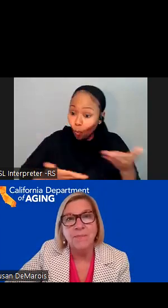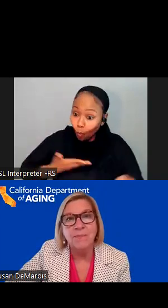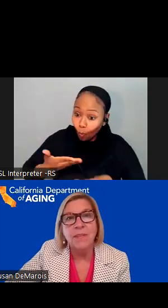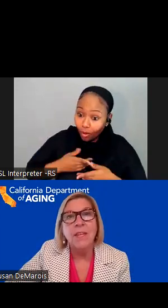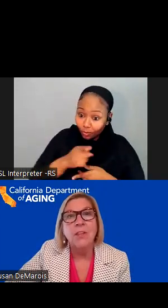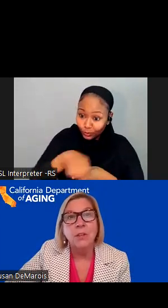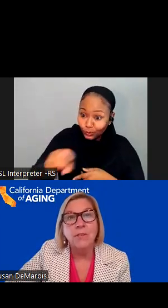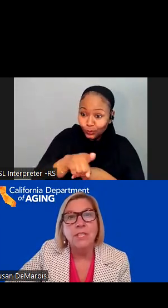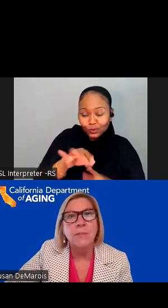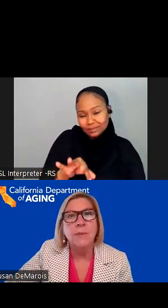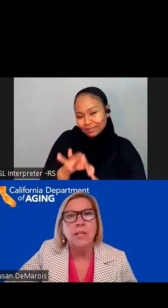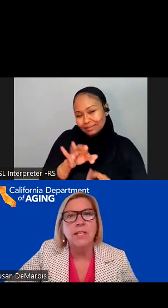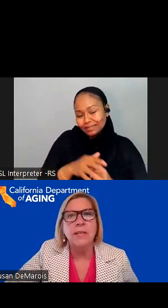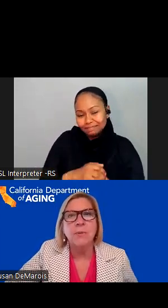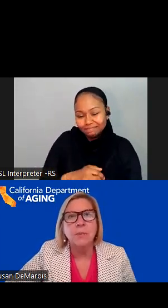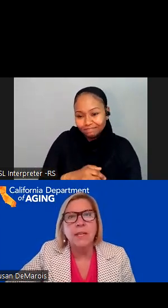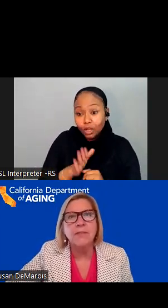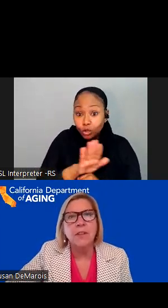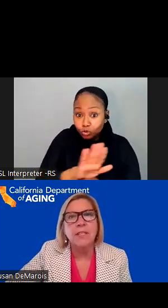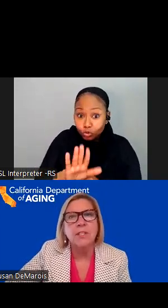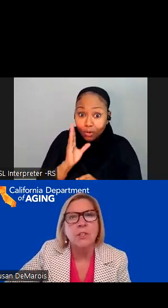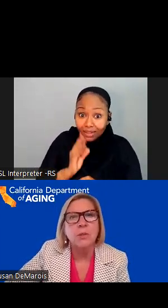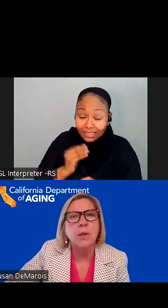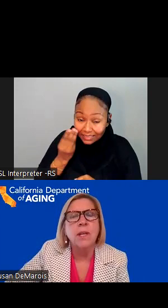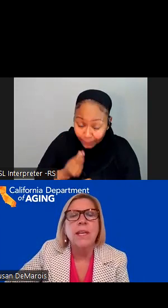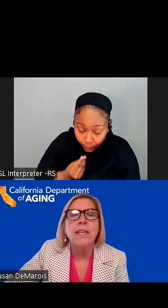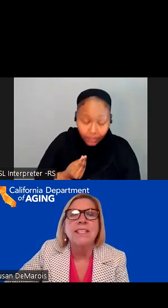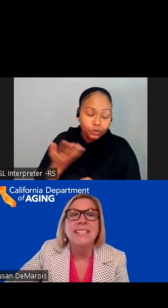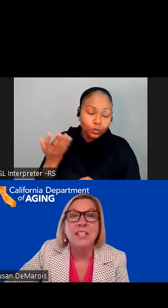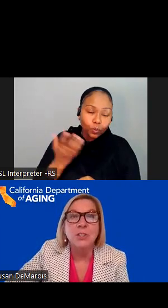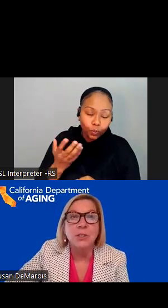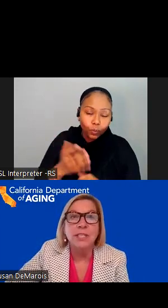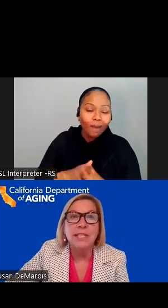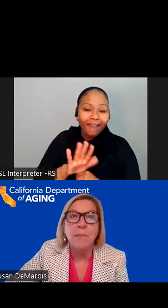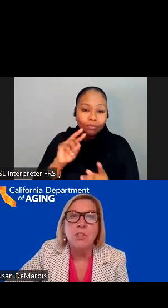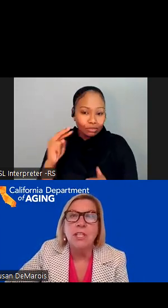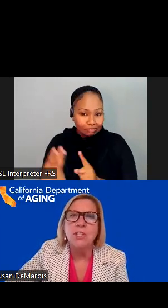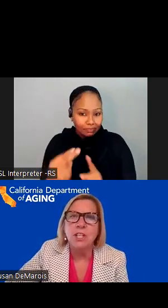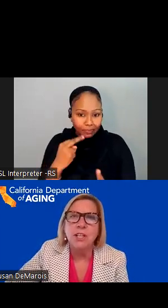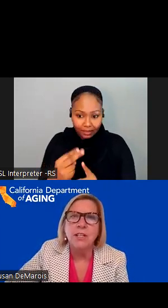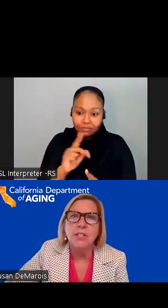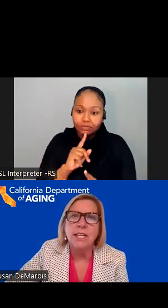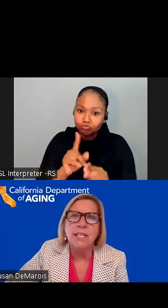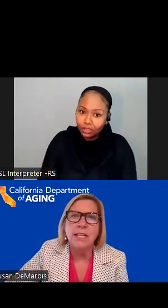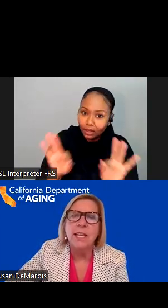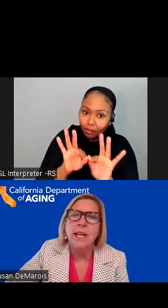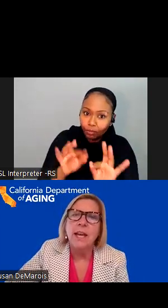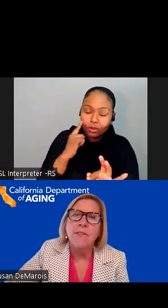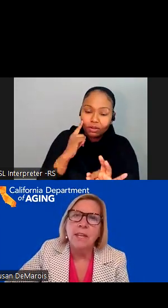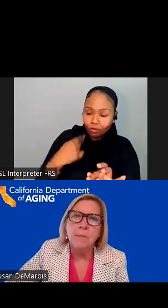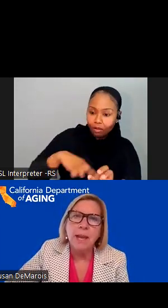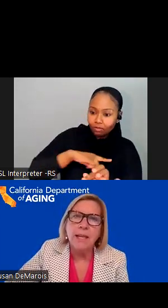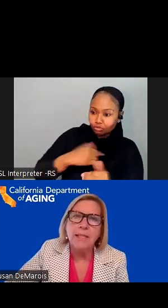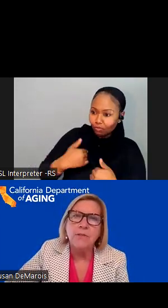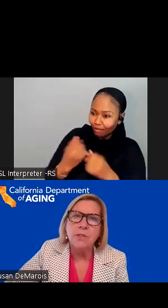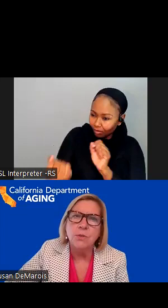especially. Your lived experience and perspective on this issue is essential in establishing a shared understanding of